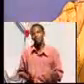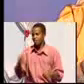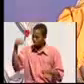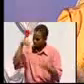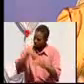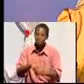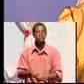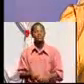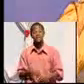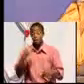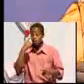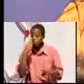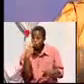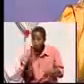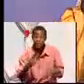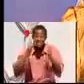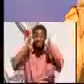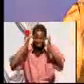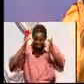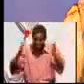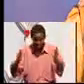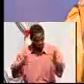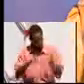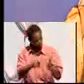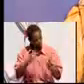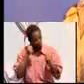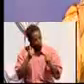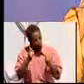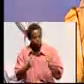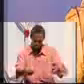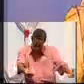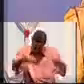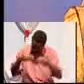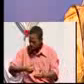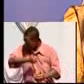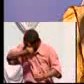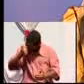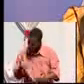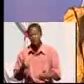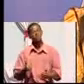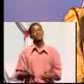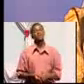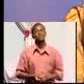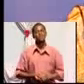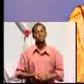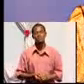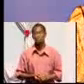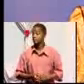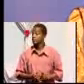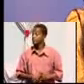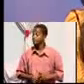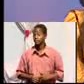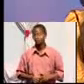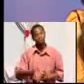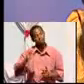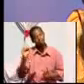look at their potentials, what are their skills, what can they do, and put them on board and see what they can also do. Okay. Yeah. Yeah,